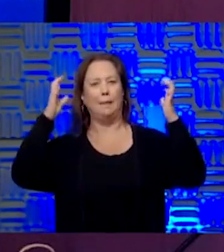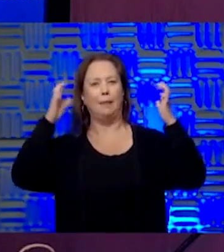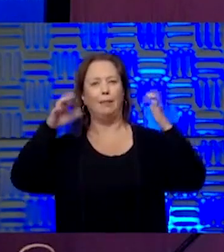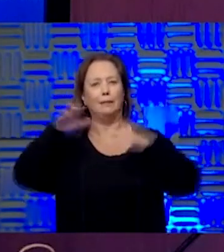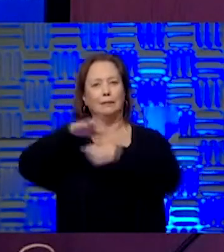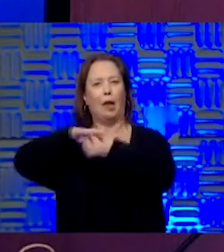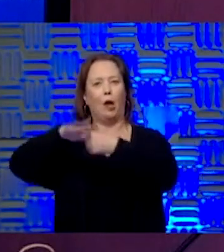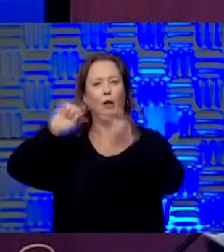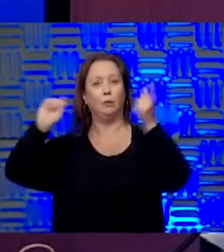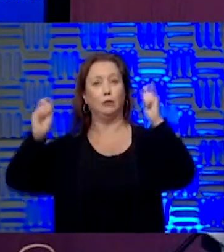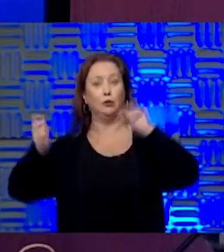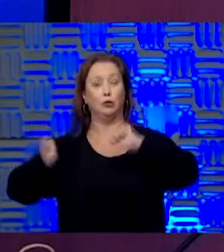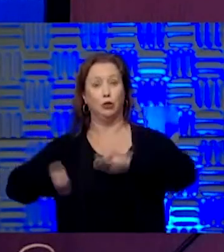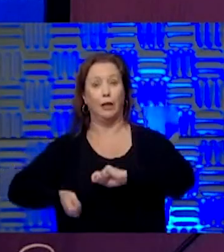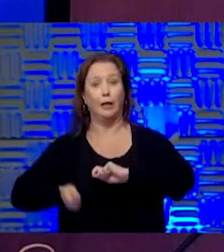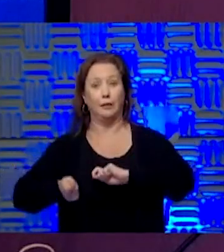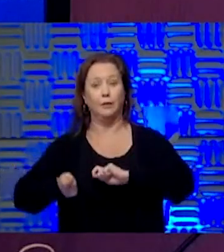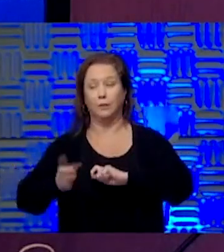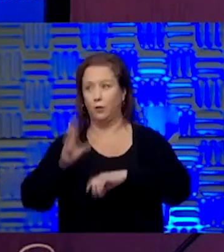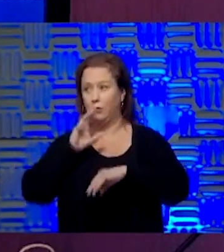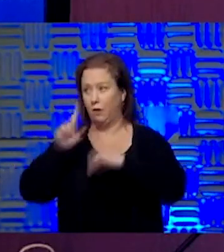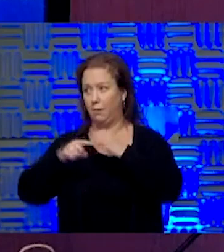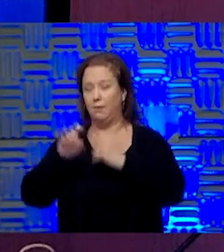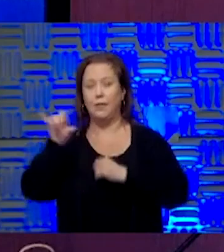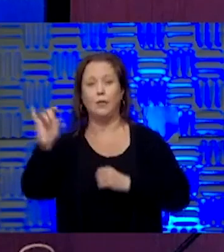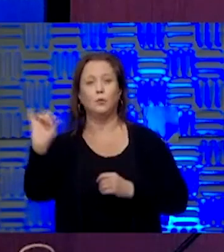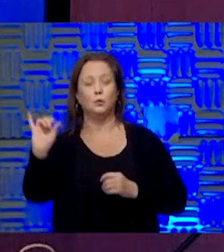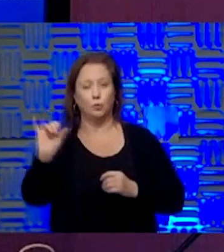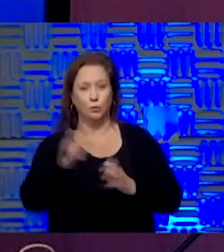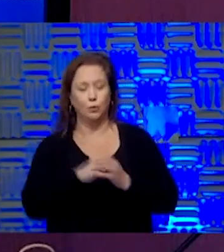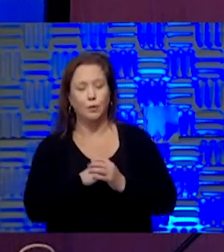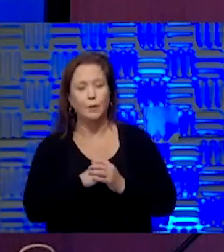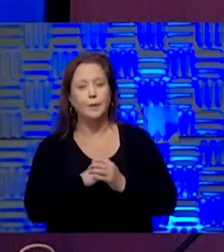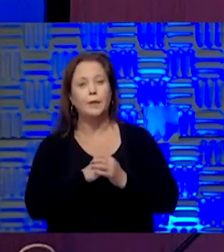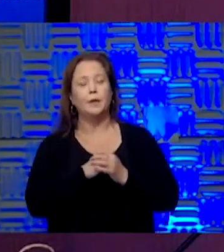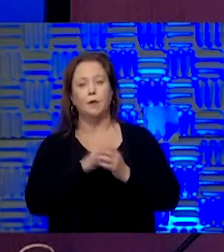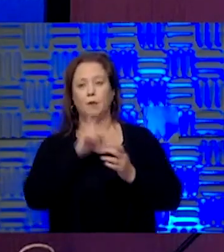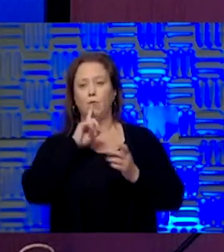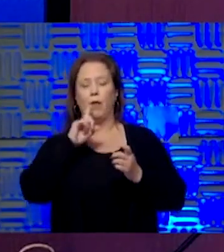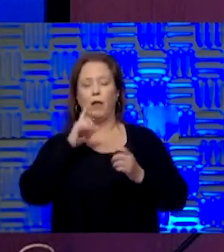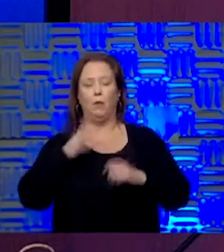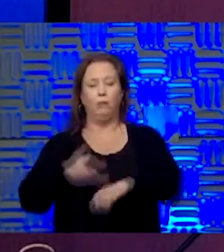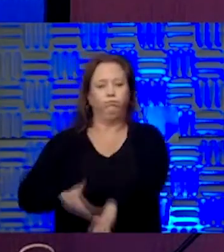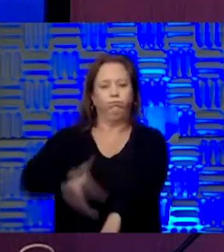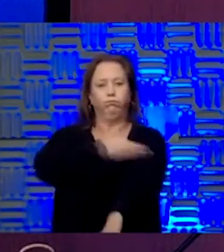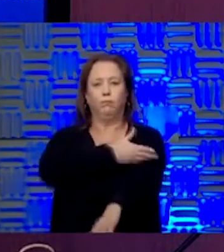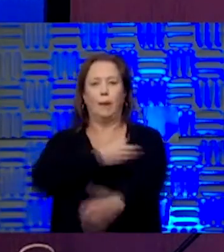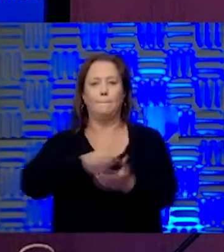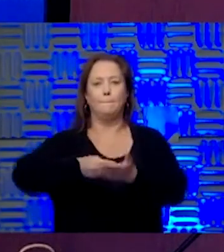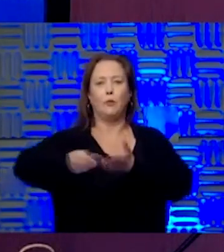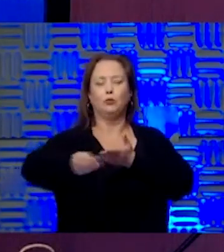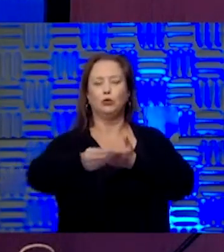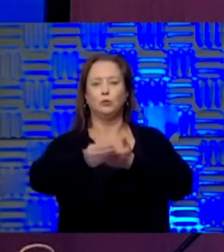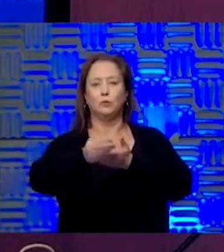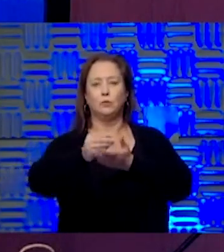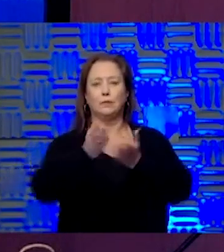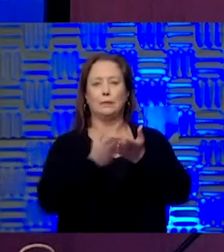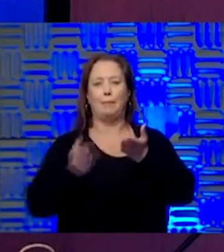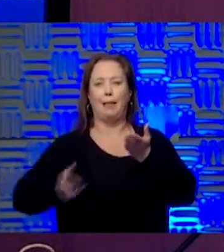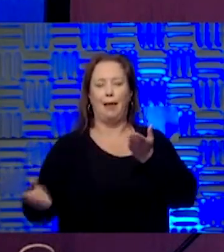changed, and you guys can probably talk more about that if needed. We really ramped up our purchase of supplies